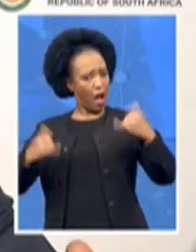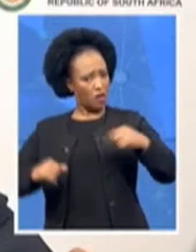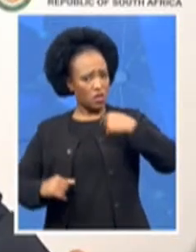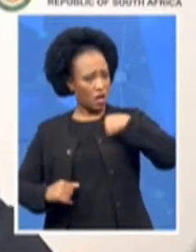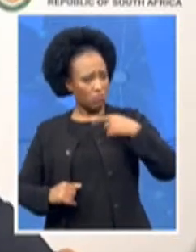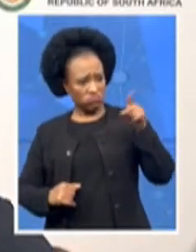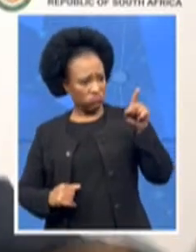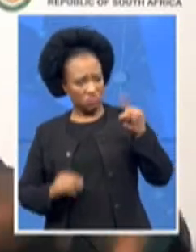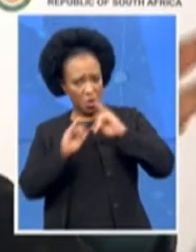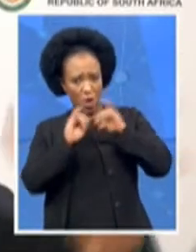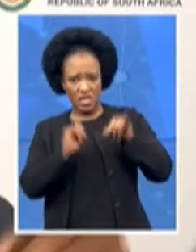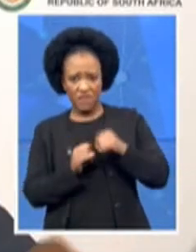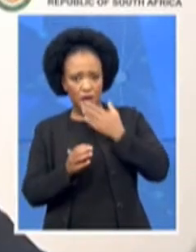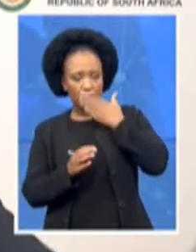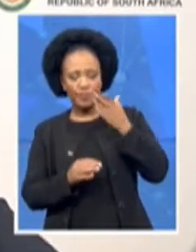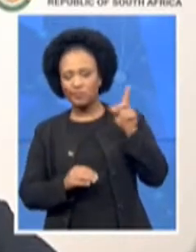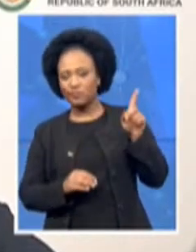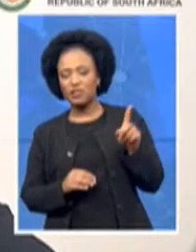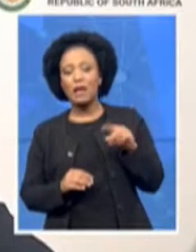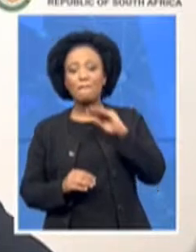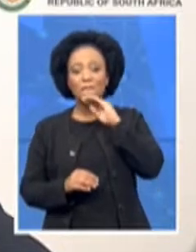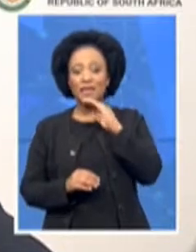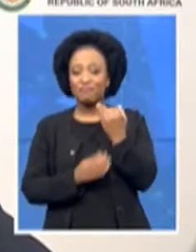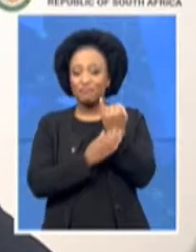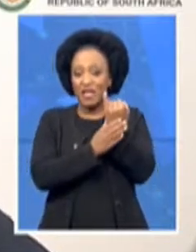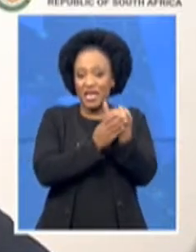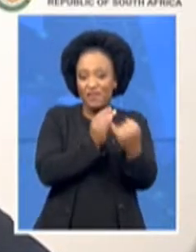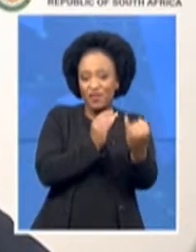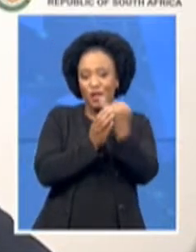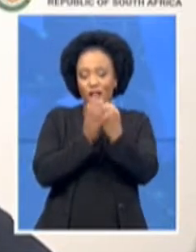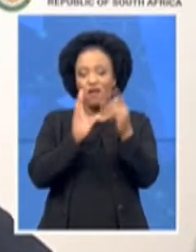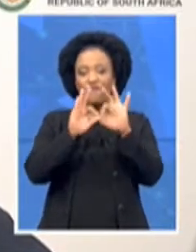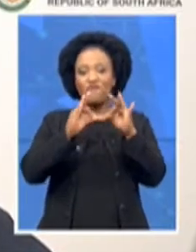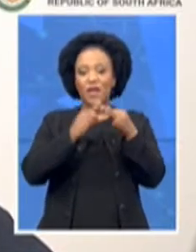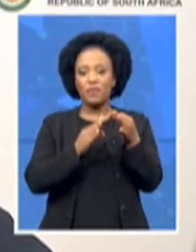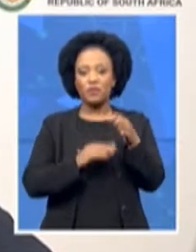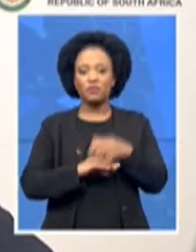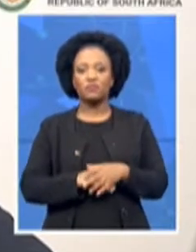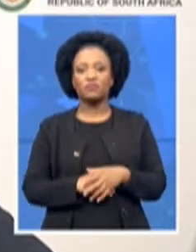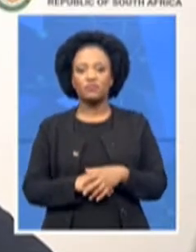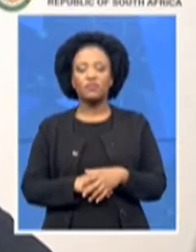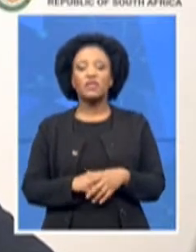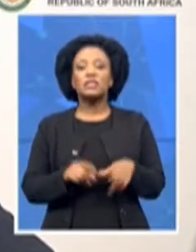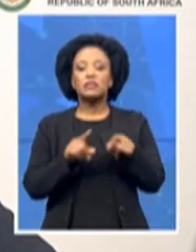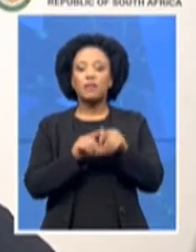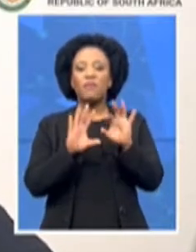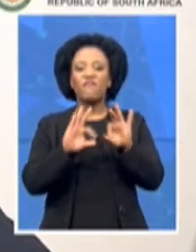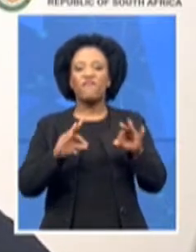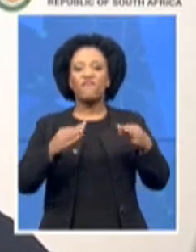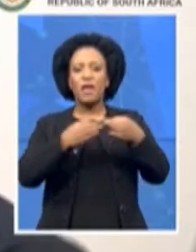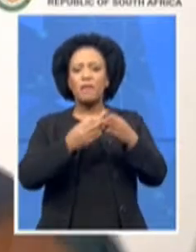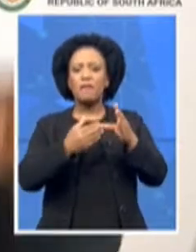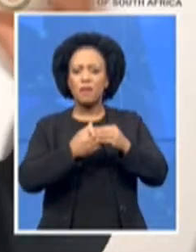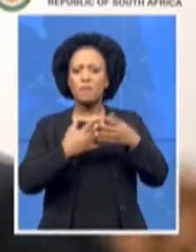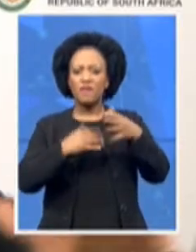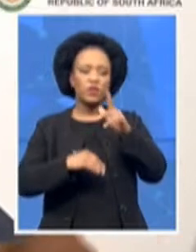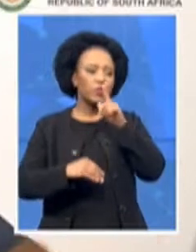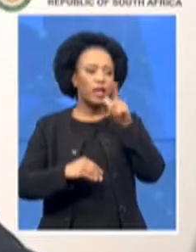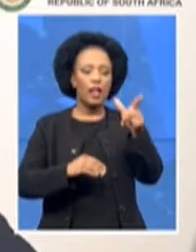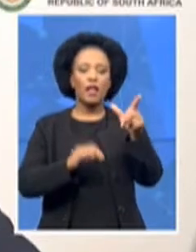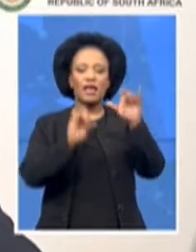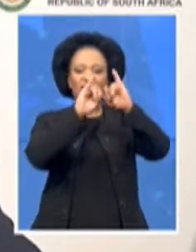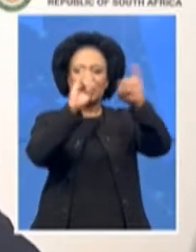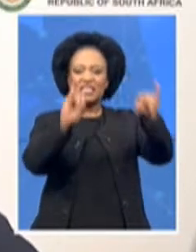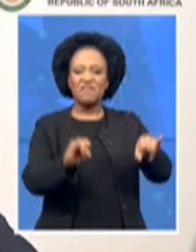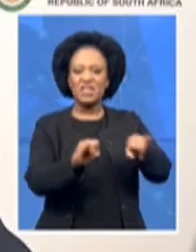families. And this person was saying, my relatives, I've told them, no certificate, when this thing comes, you don't come and